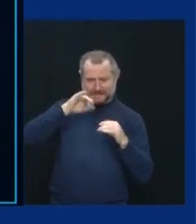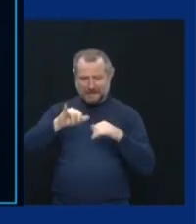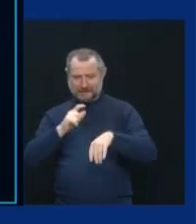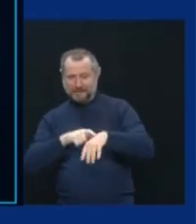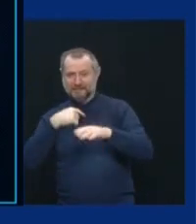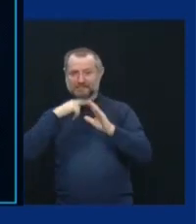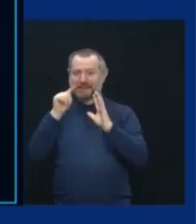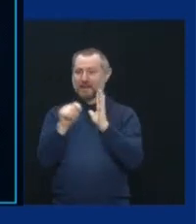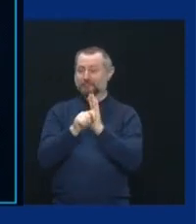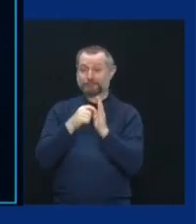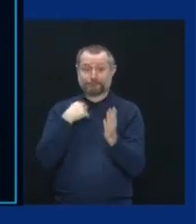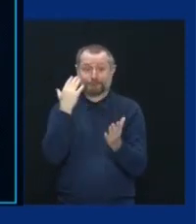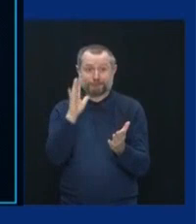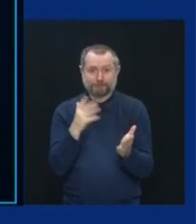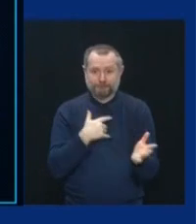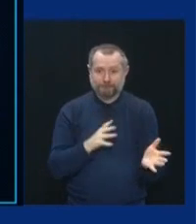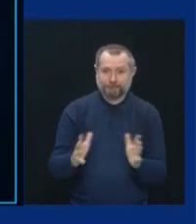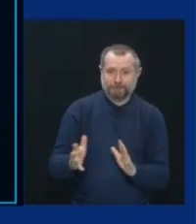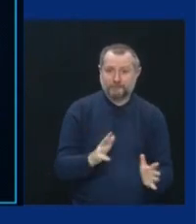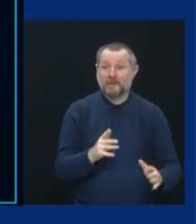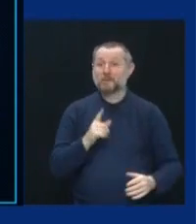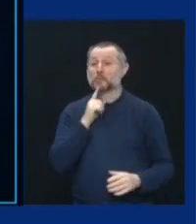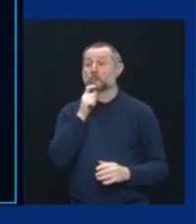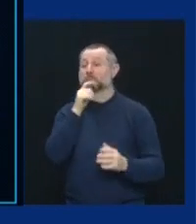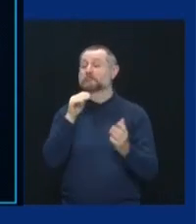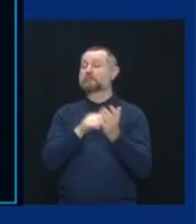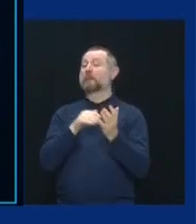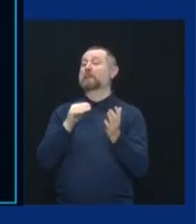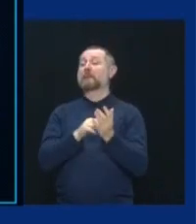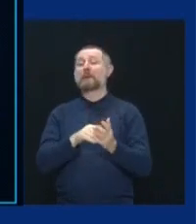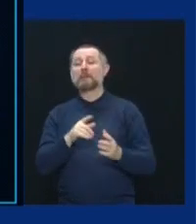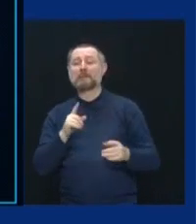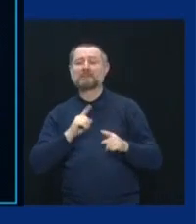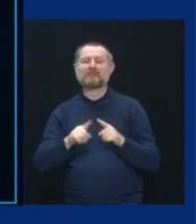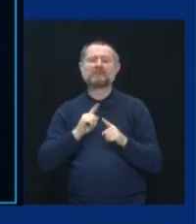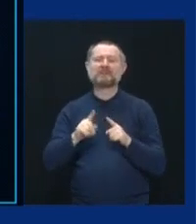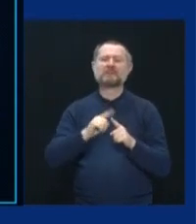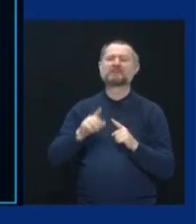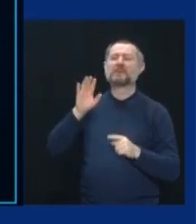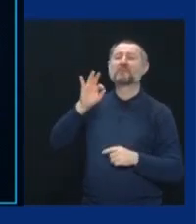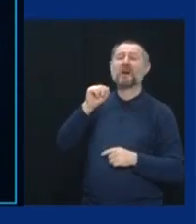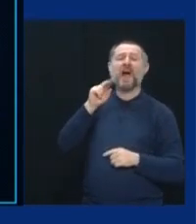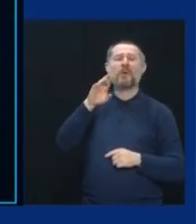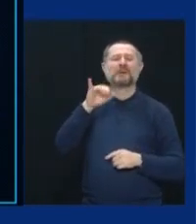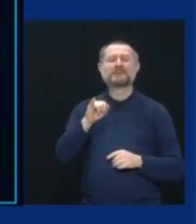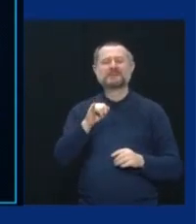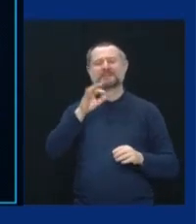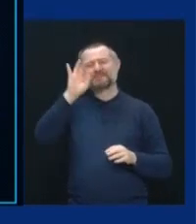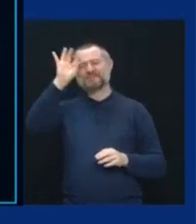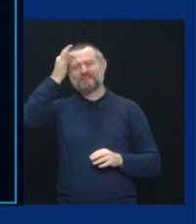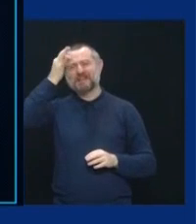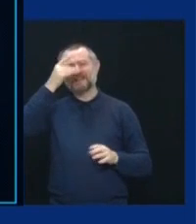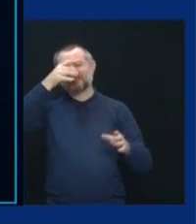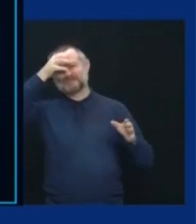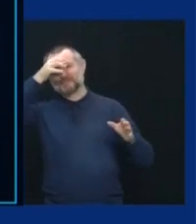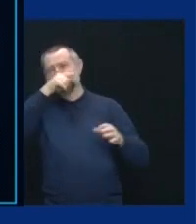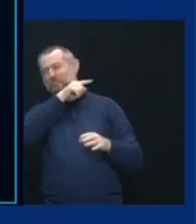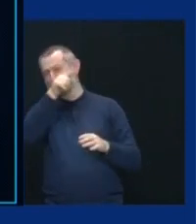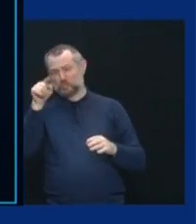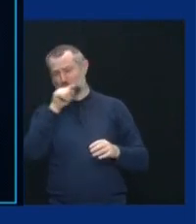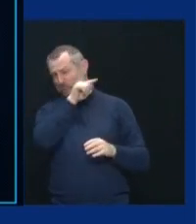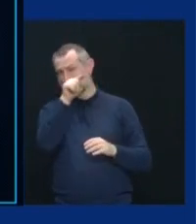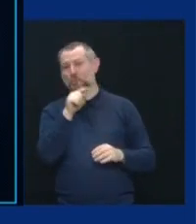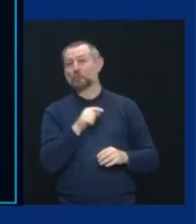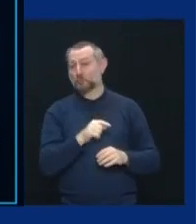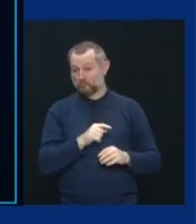And these are really quality people. Dr. Osterholm, Dr. Fauci, all the main institutes that were